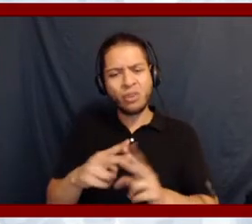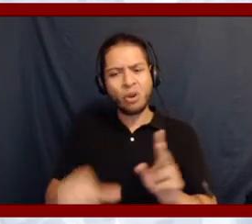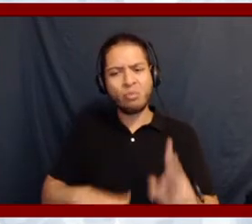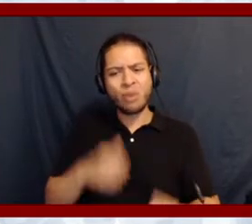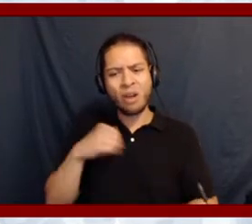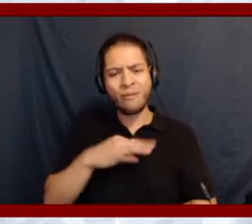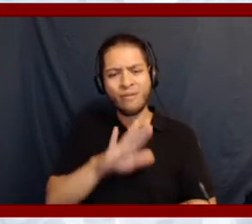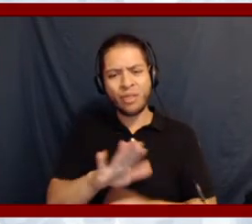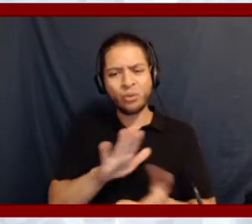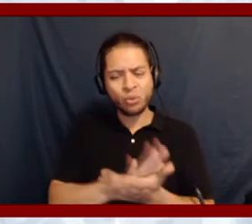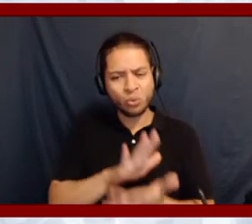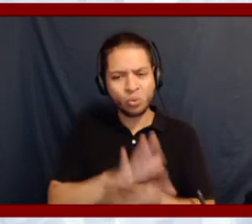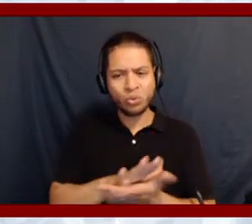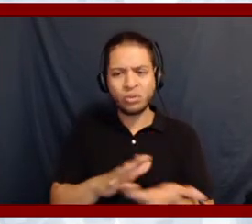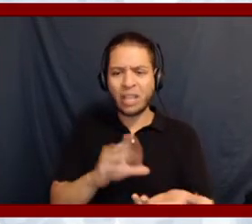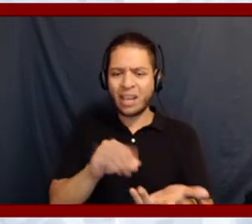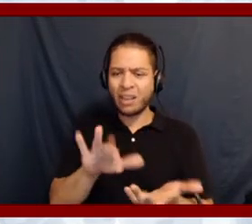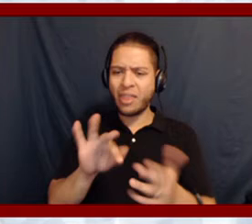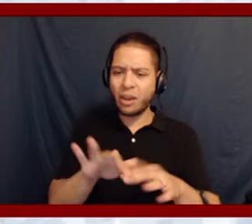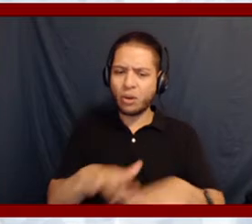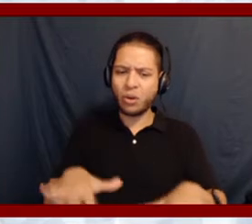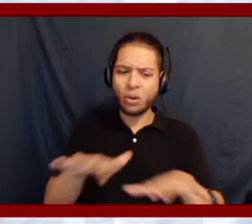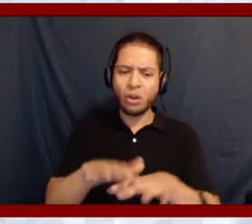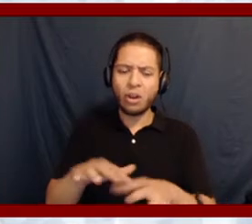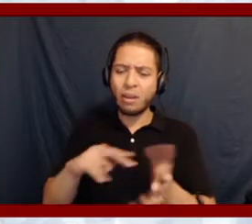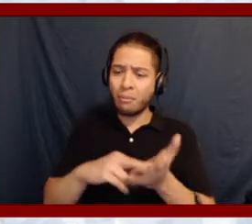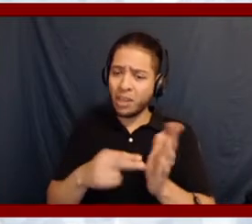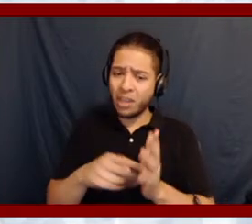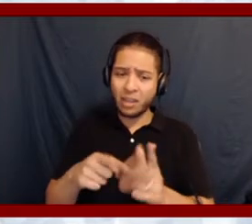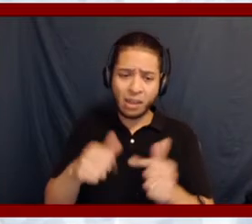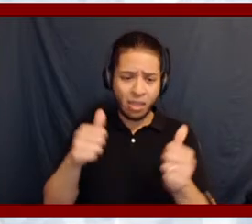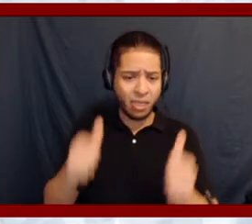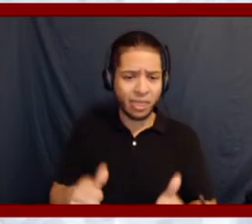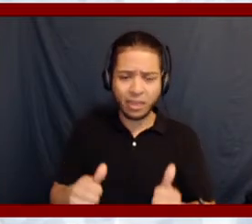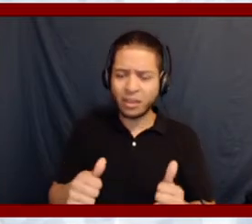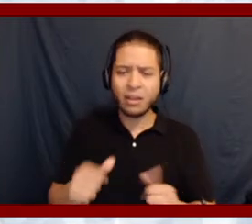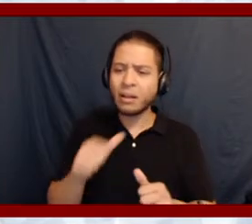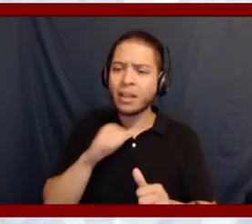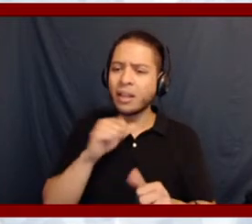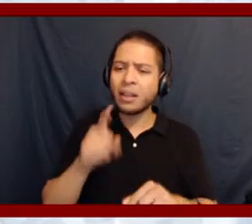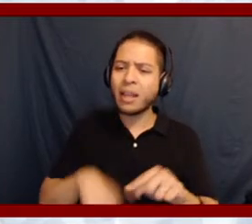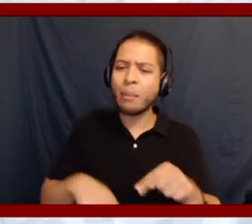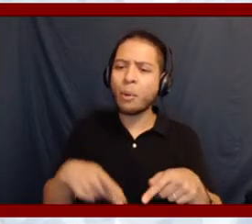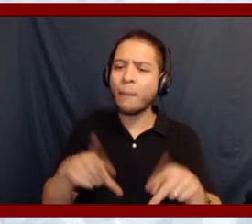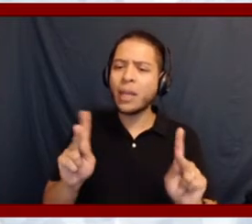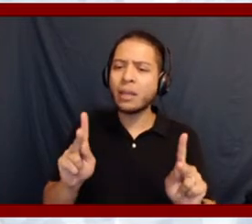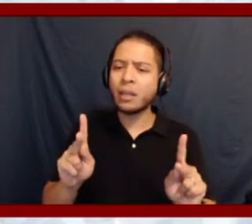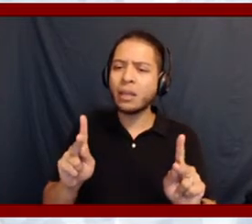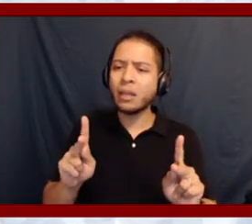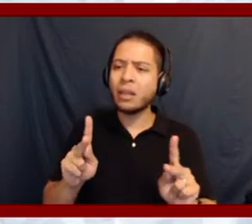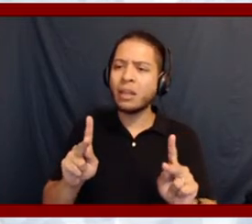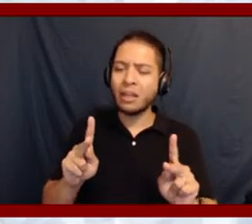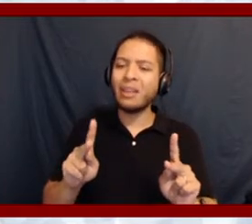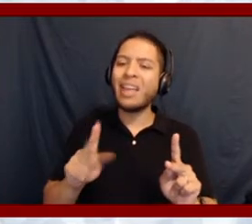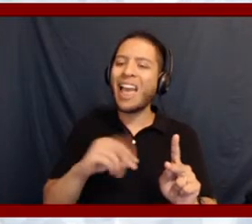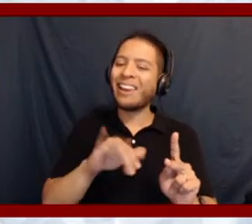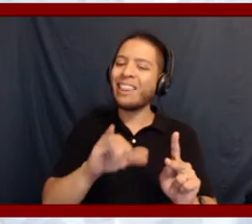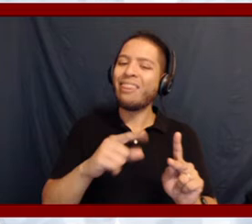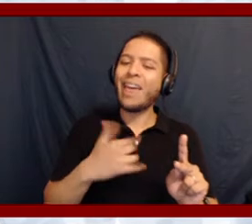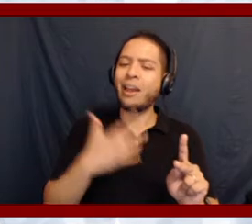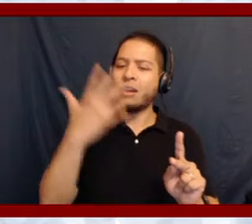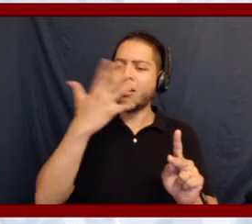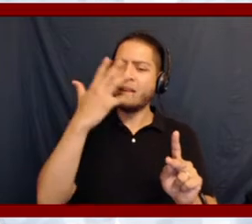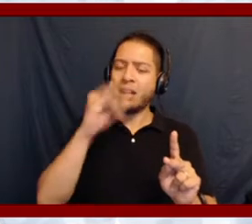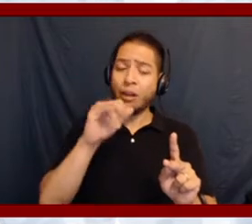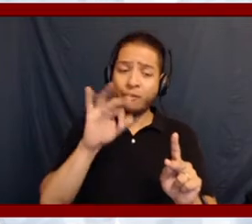their infrastructure is not lacking. But all of that is a measure of the funding that can be provided,